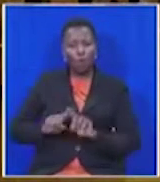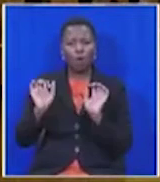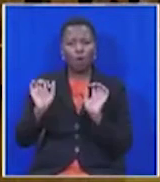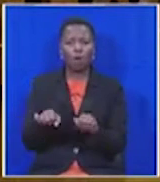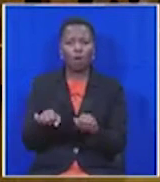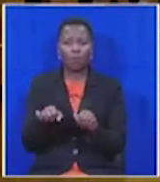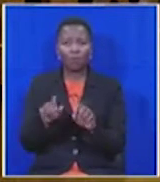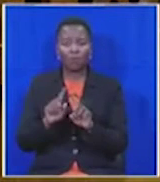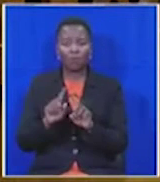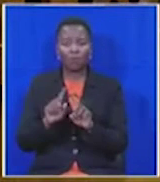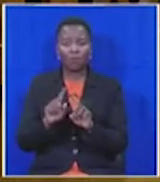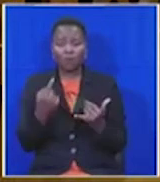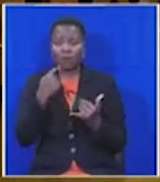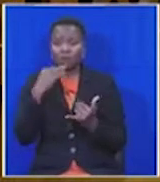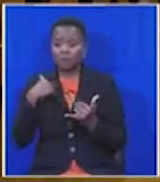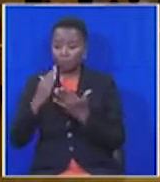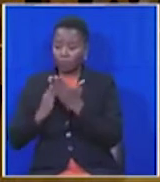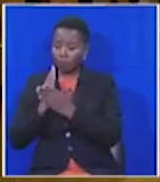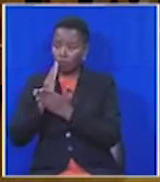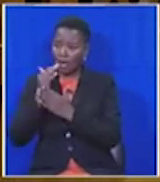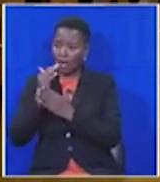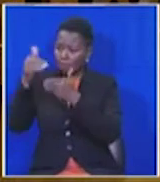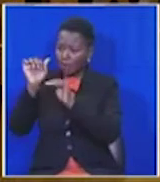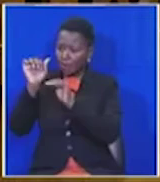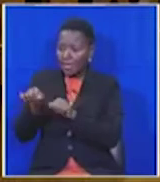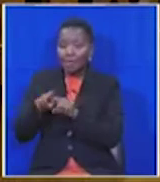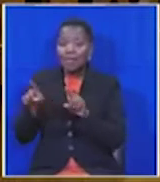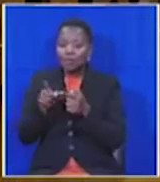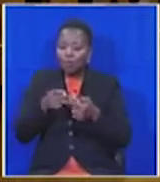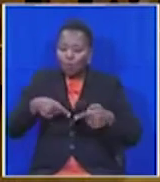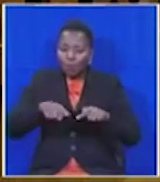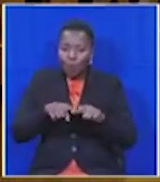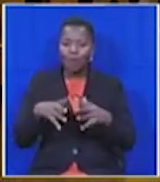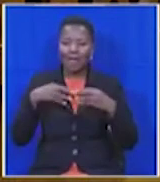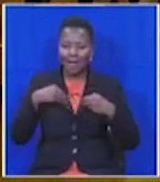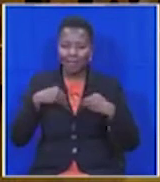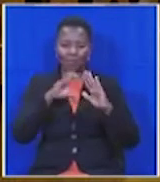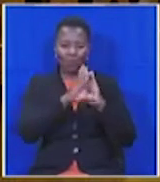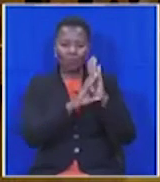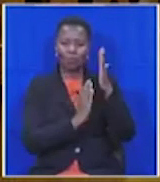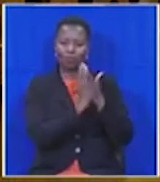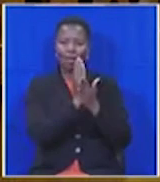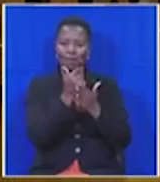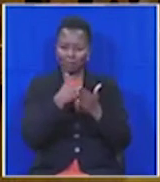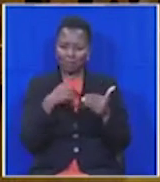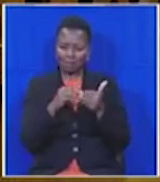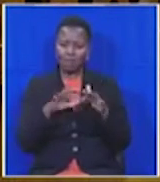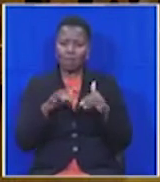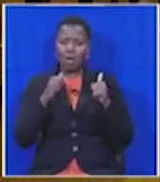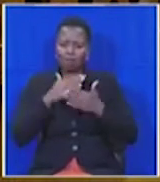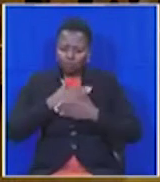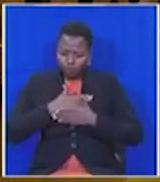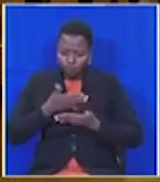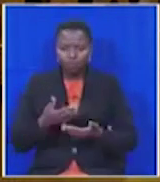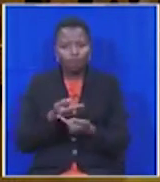that although our rights are limited, we still have the constitutional right that we enjoy as members of Parliament to privilege in this House